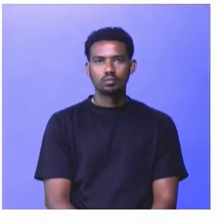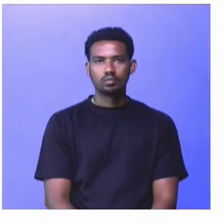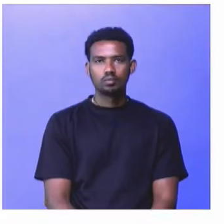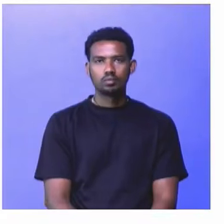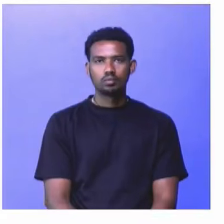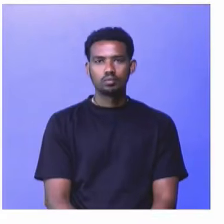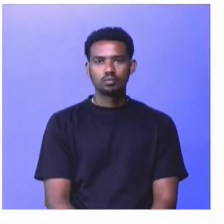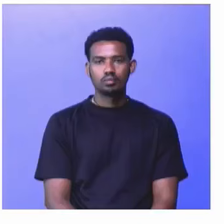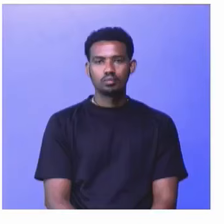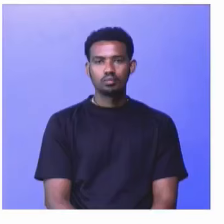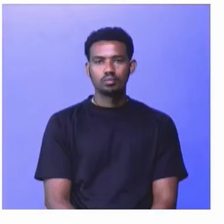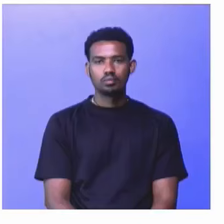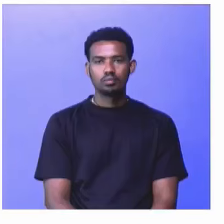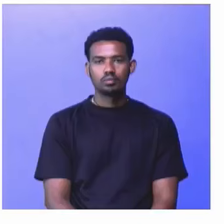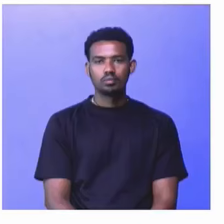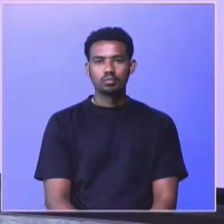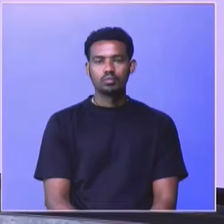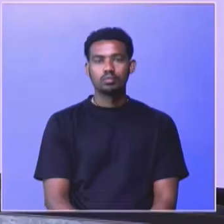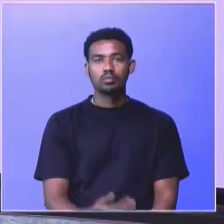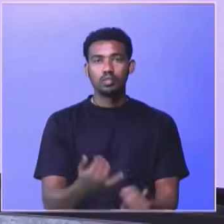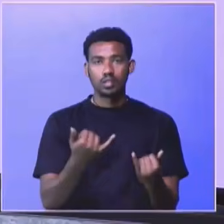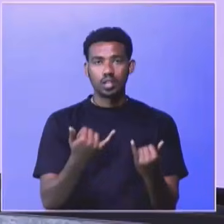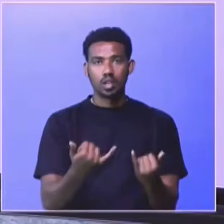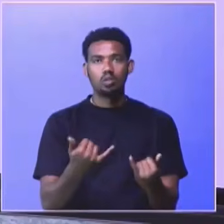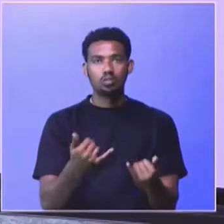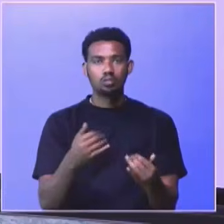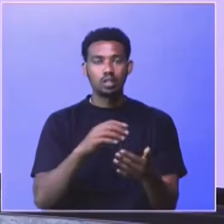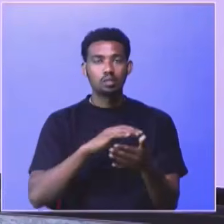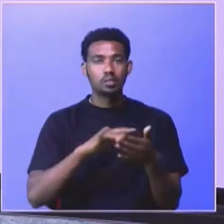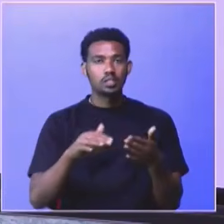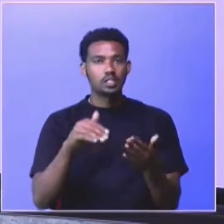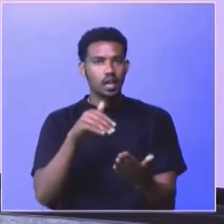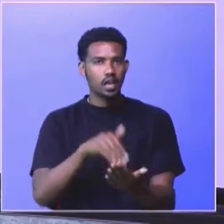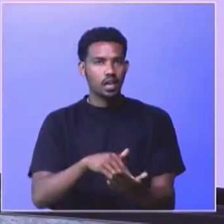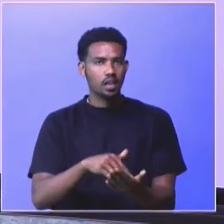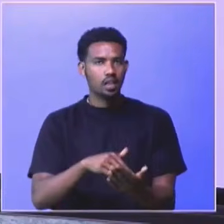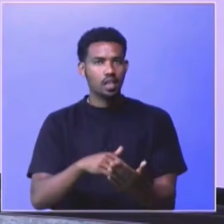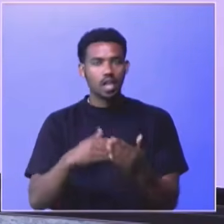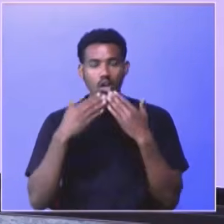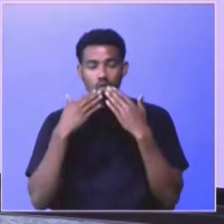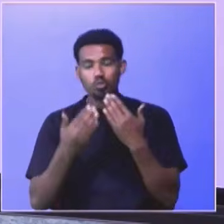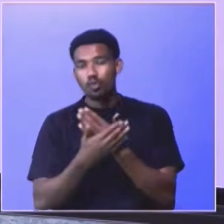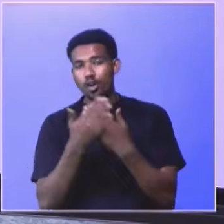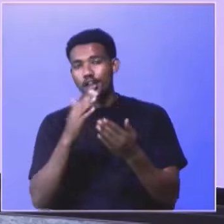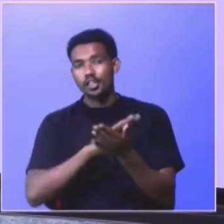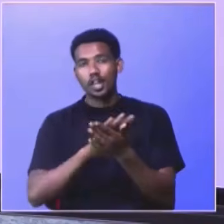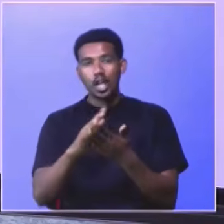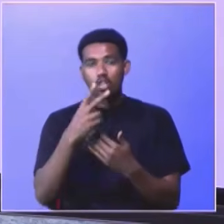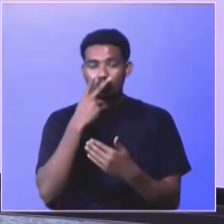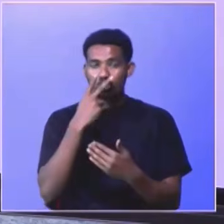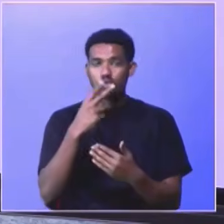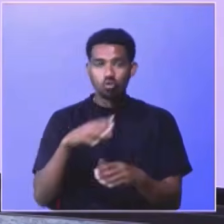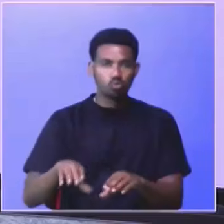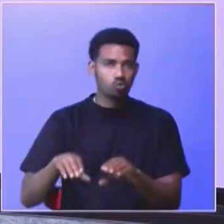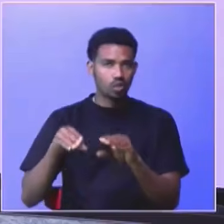Thank you for listening. Let me read again. Good morning. Nice to see you, students. Let me